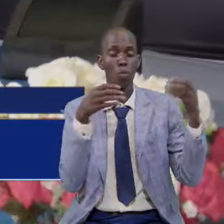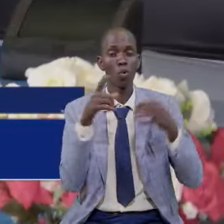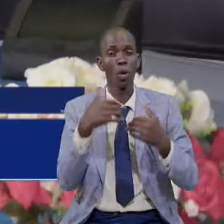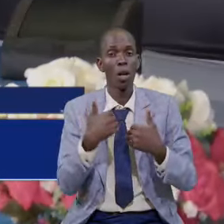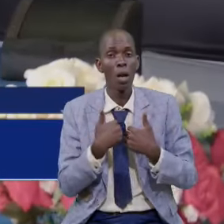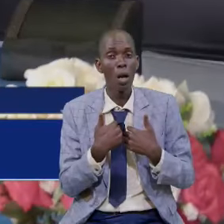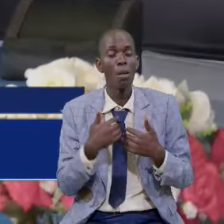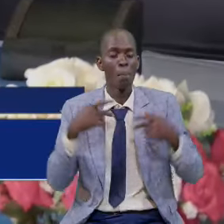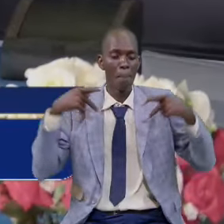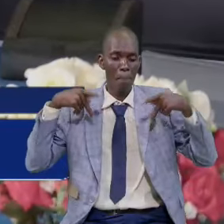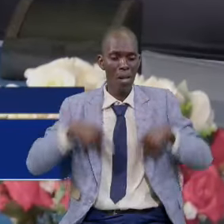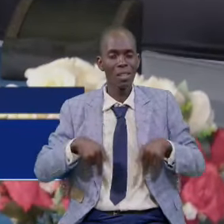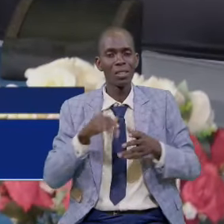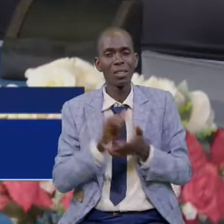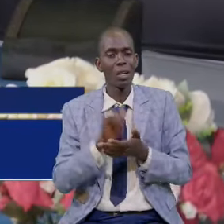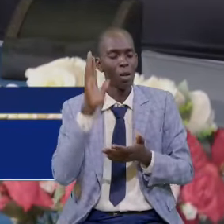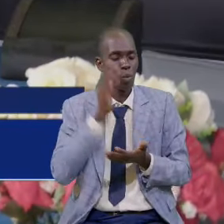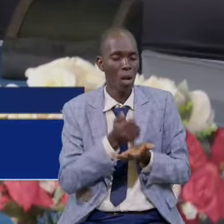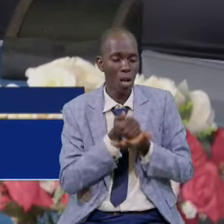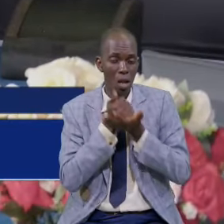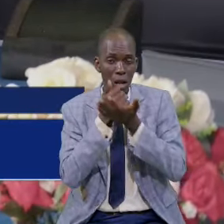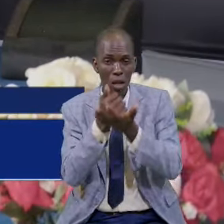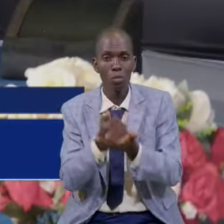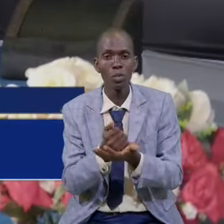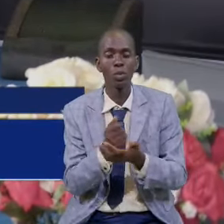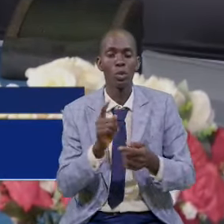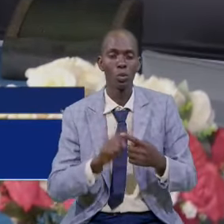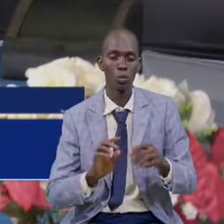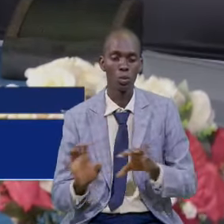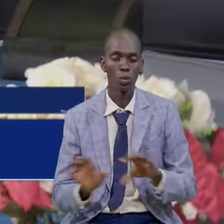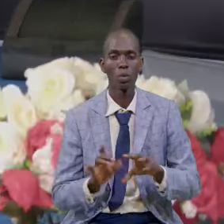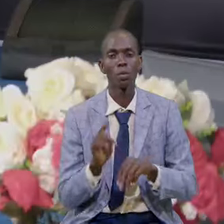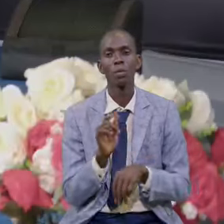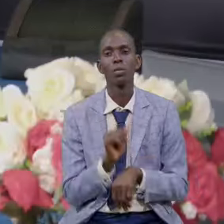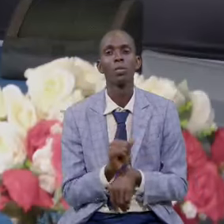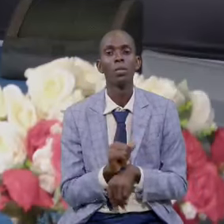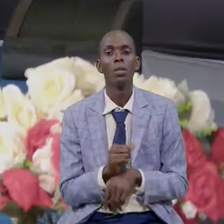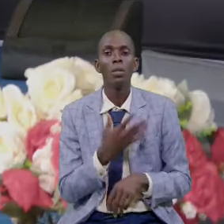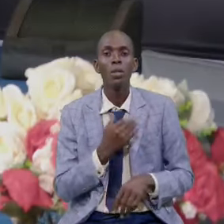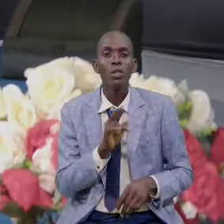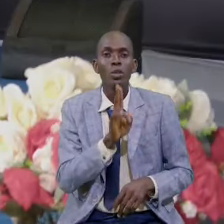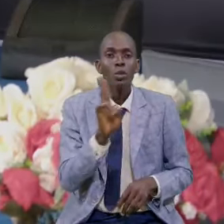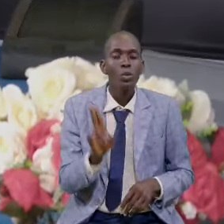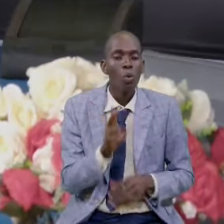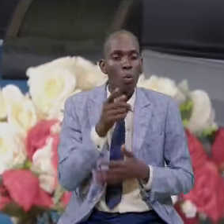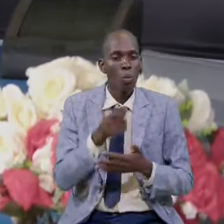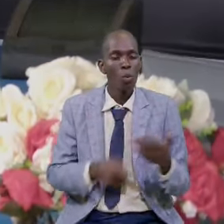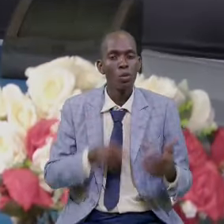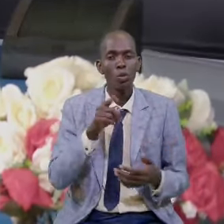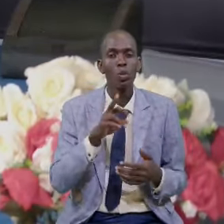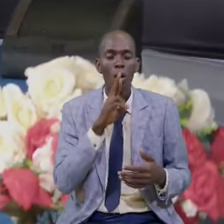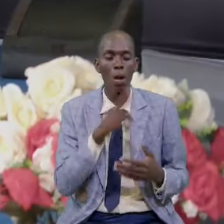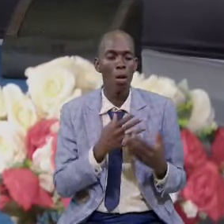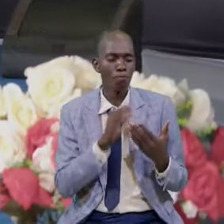that will get you there and get the job done. and use what you are confident of that will give you